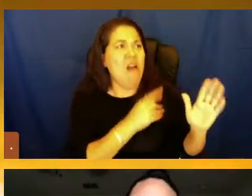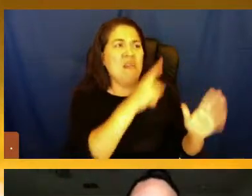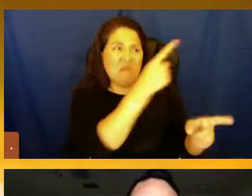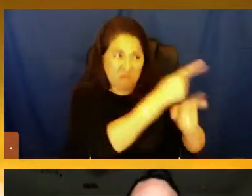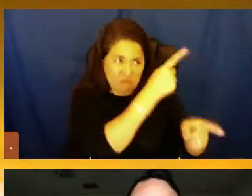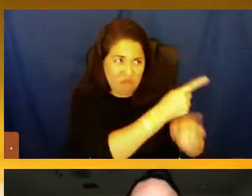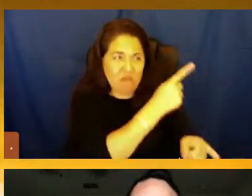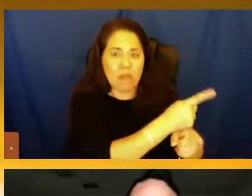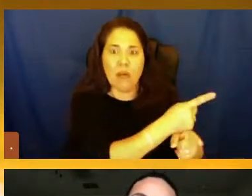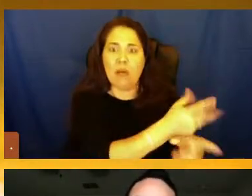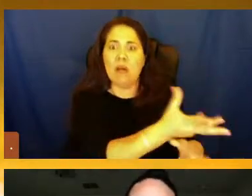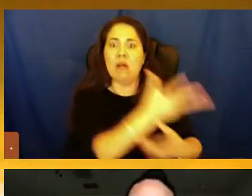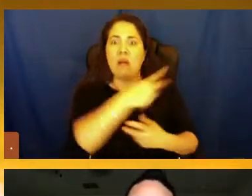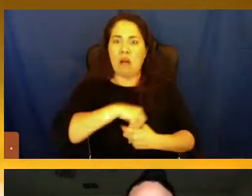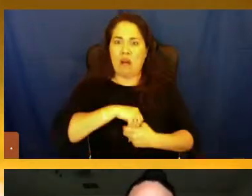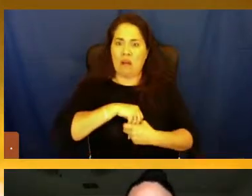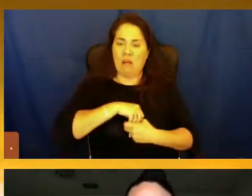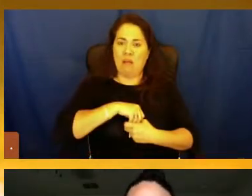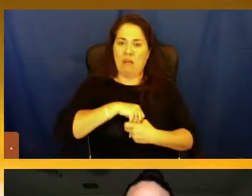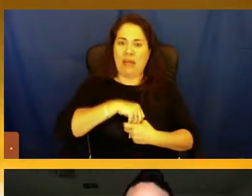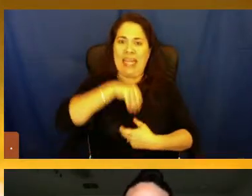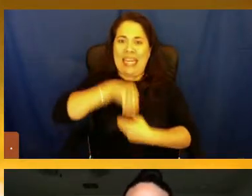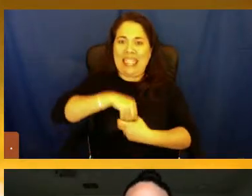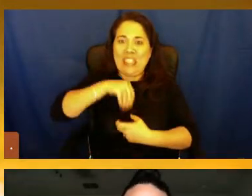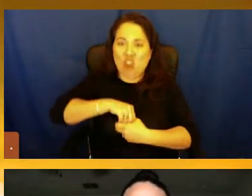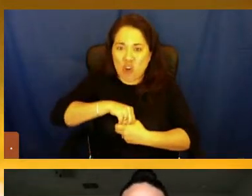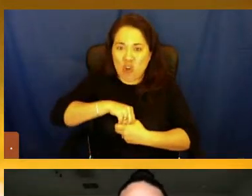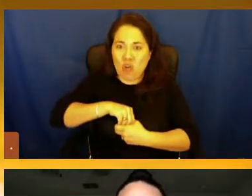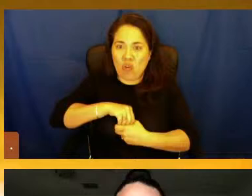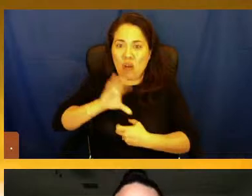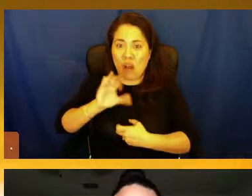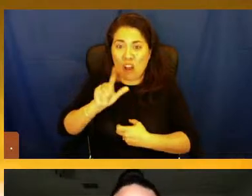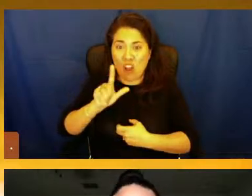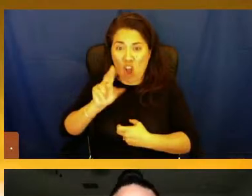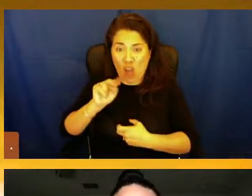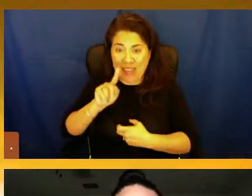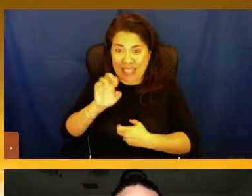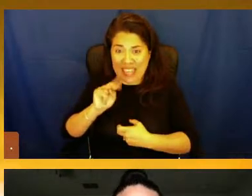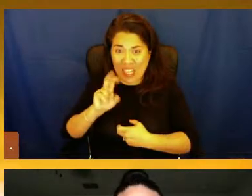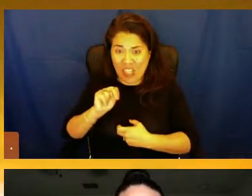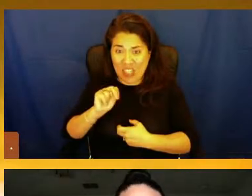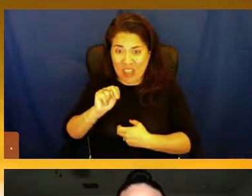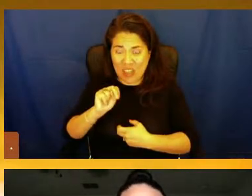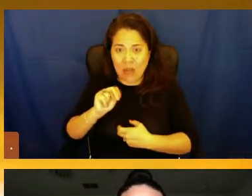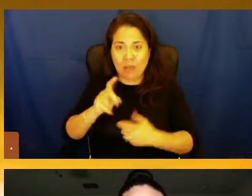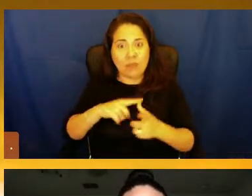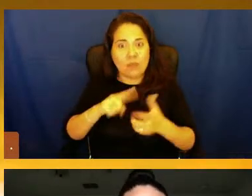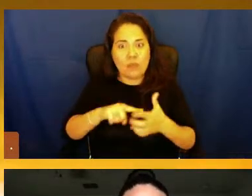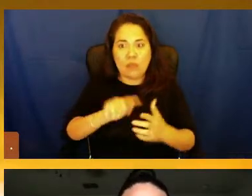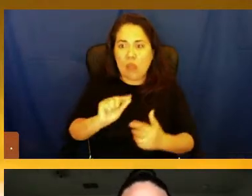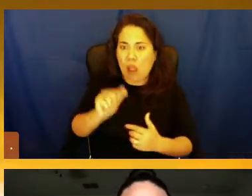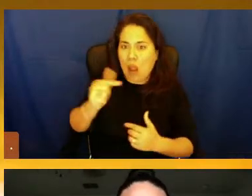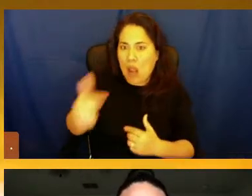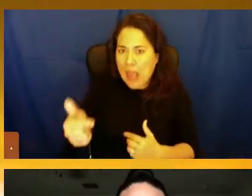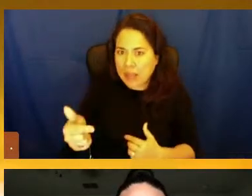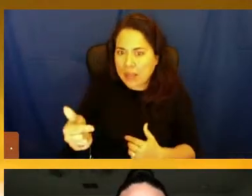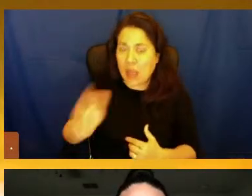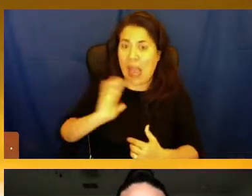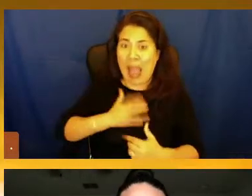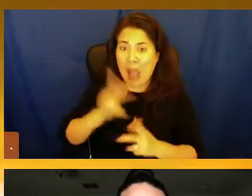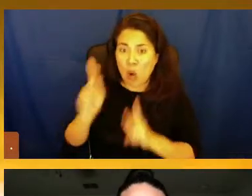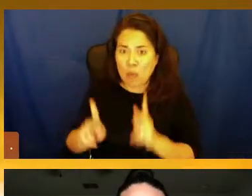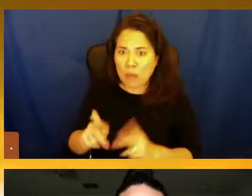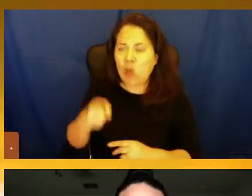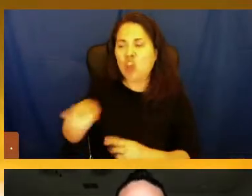we take that on. And we think that's true. And so we treat other people who are our people, we treat